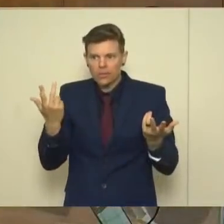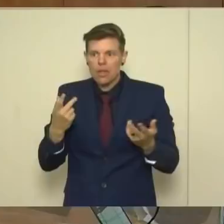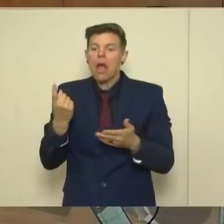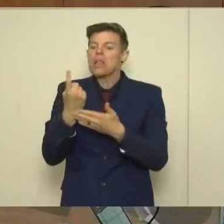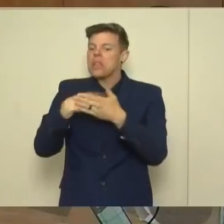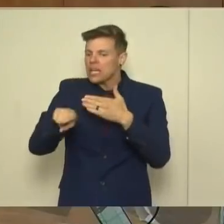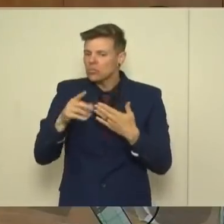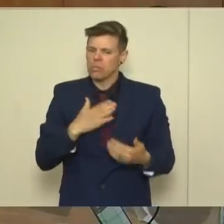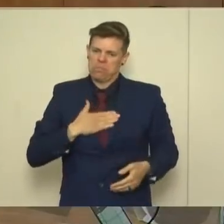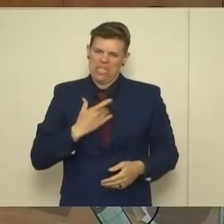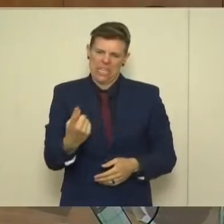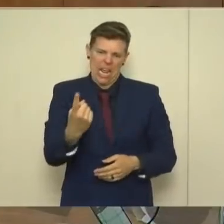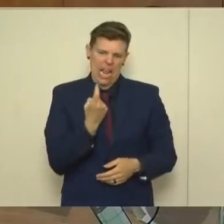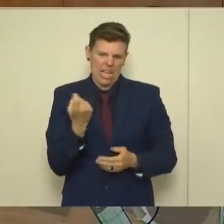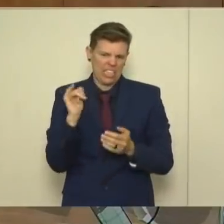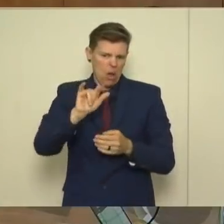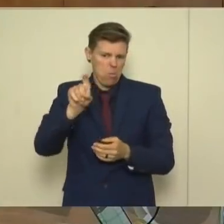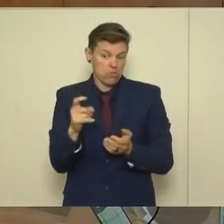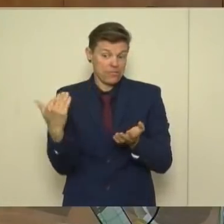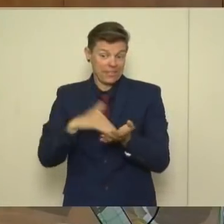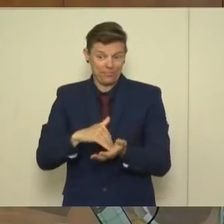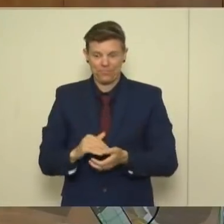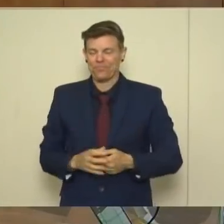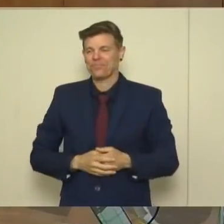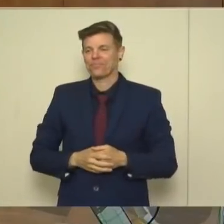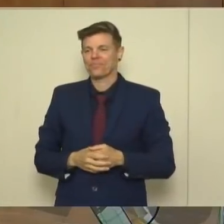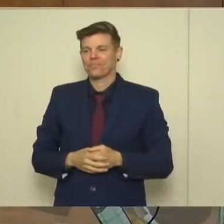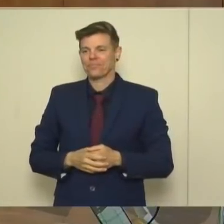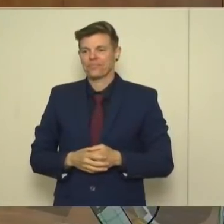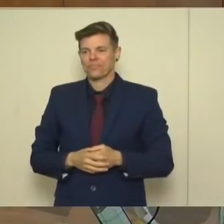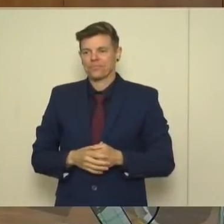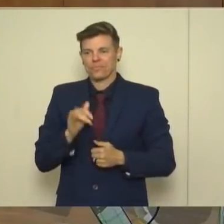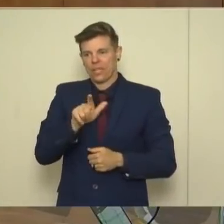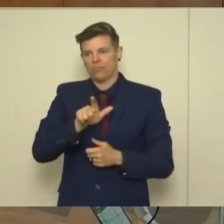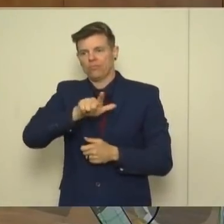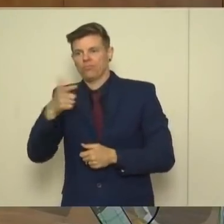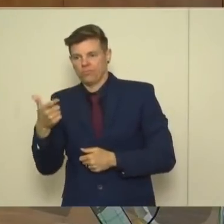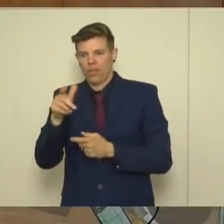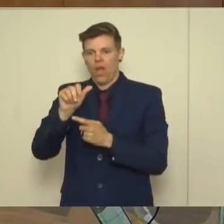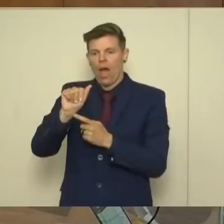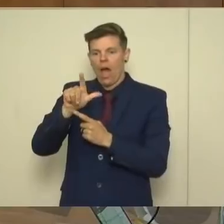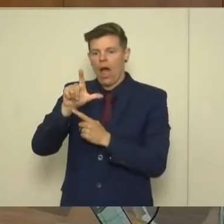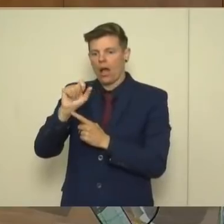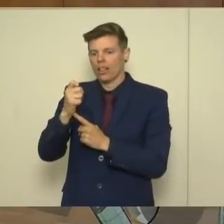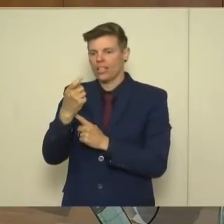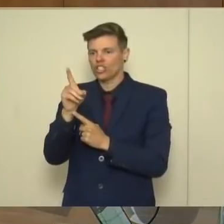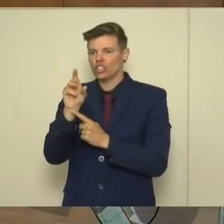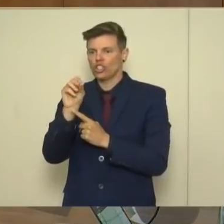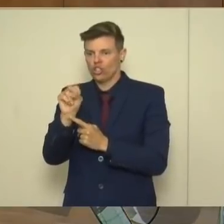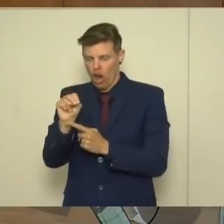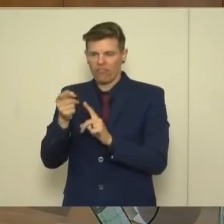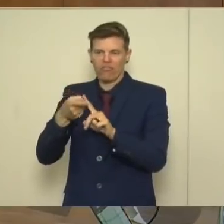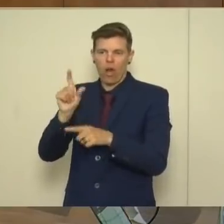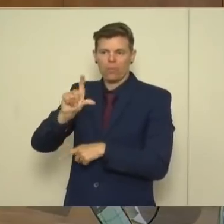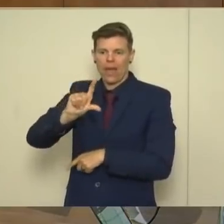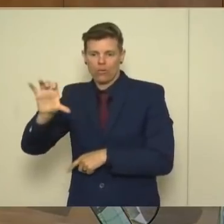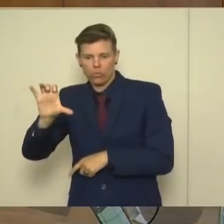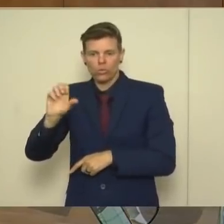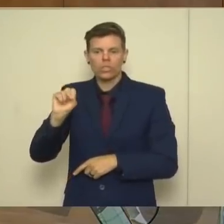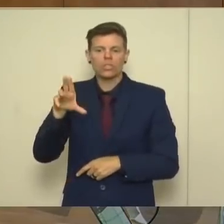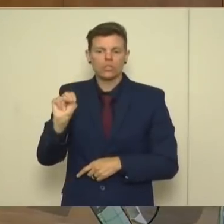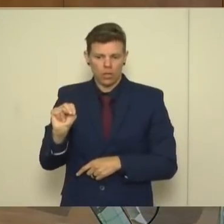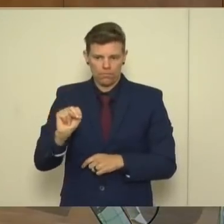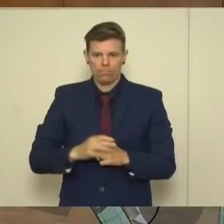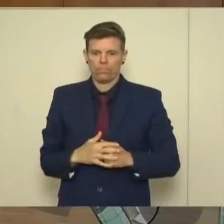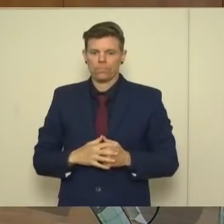you, Governor. Next, I'll go to Algernon Damassa with the Las Cruces Sun News. Algernon, you are unmuted. Go right ahead.